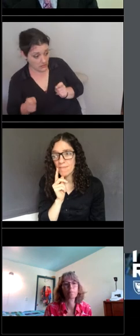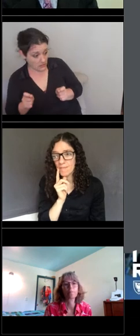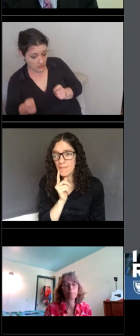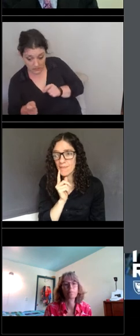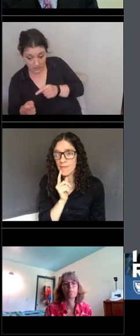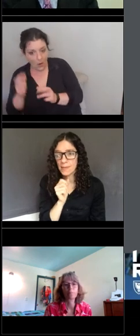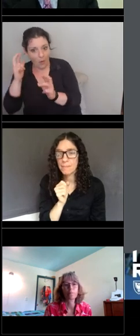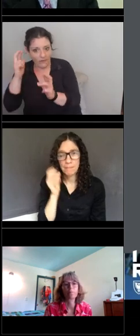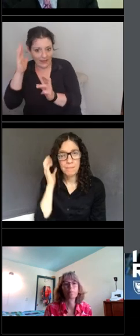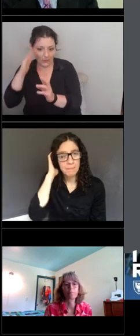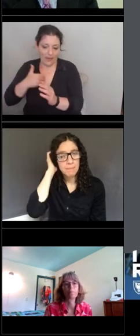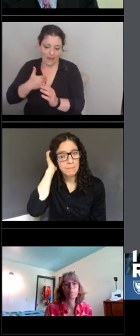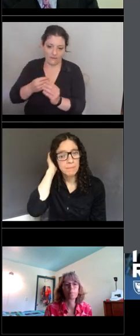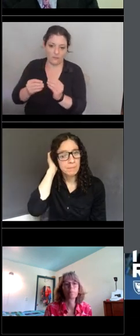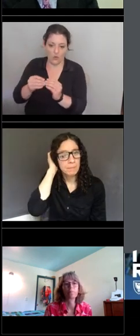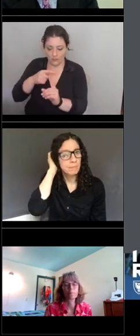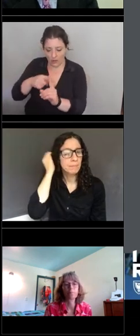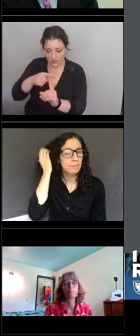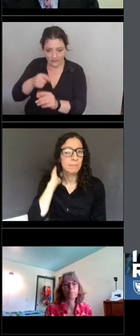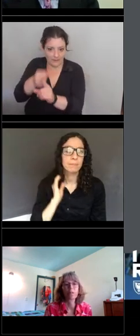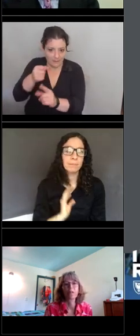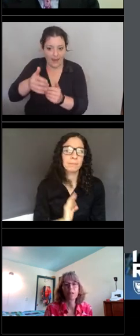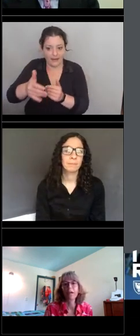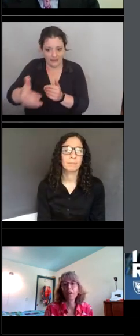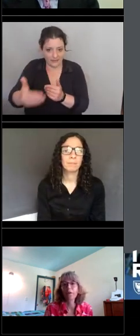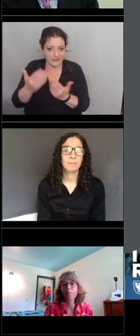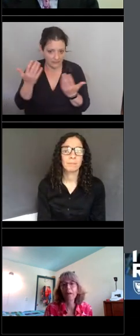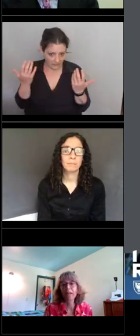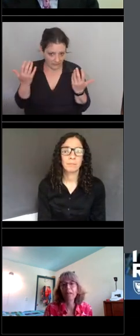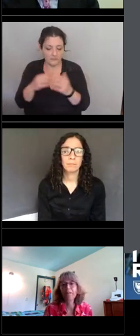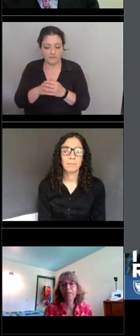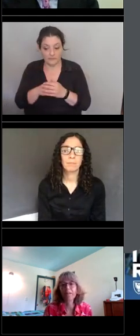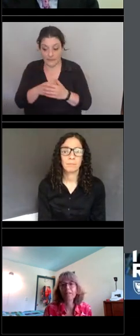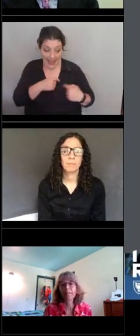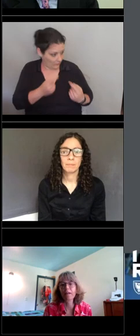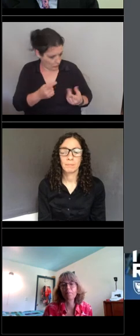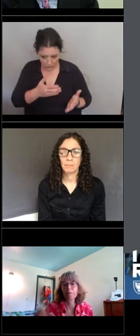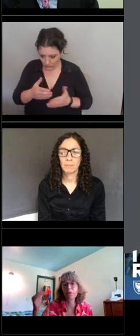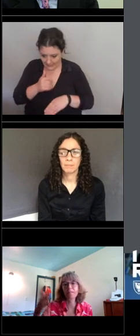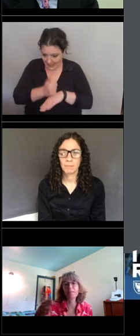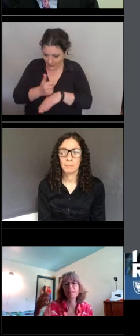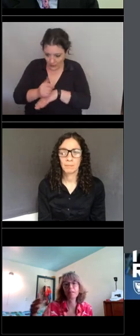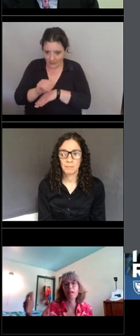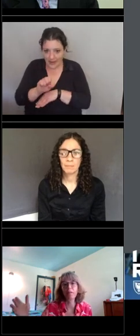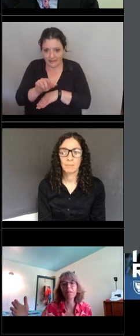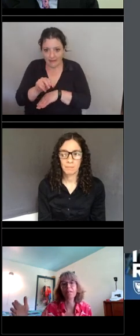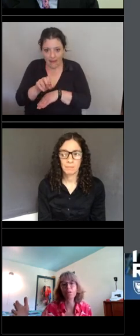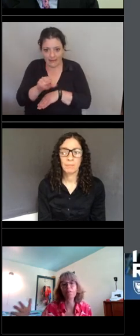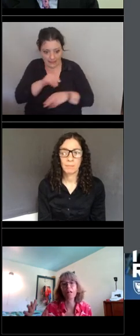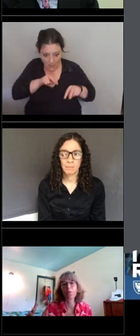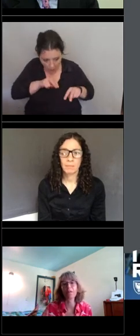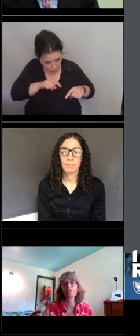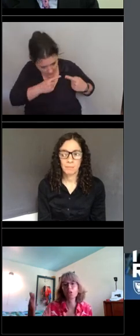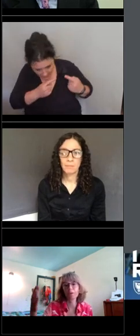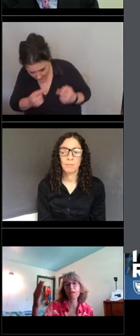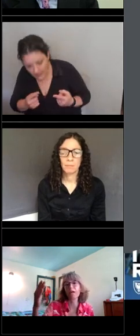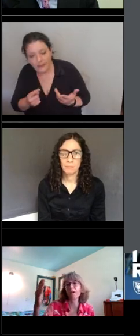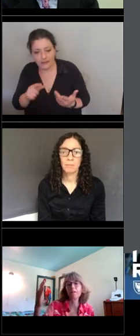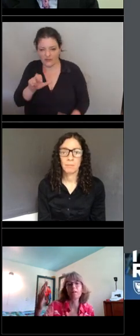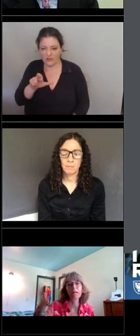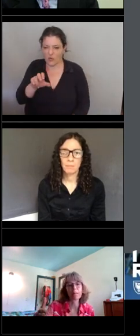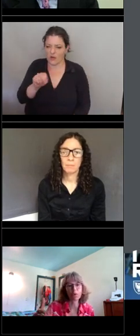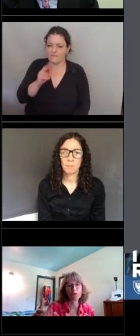establishing baselines and monitoring. Yeah, great point. And I think that is the process that a lot of MPAs are following, is